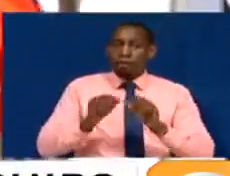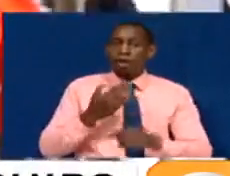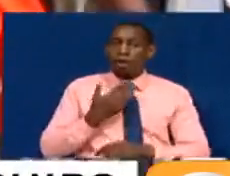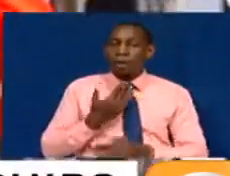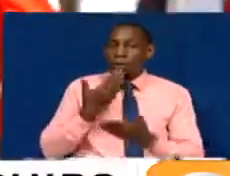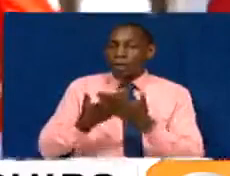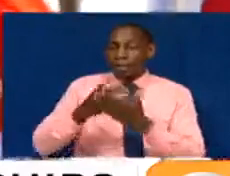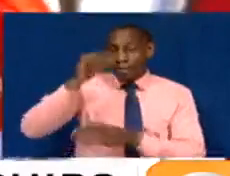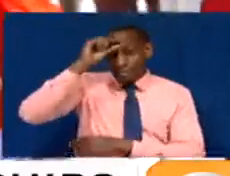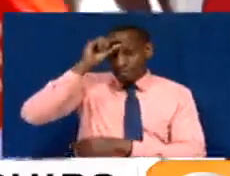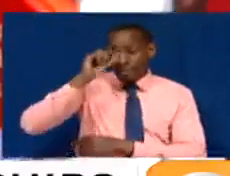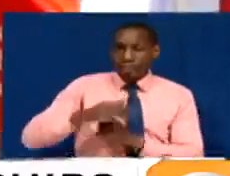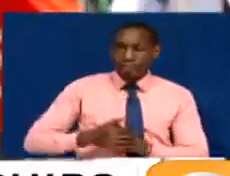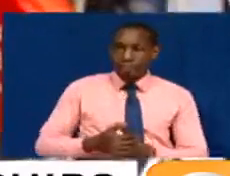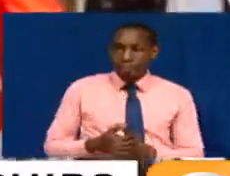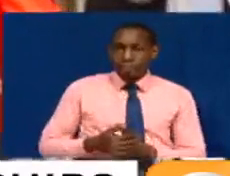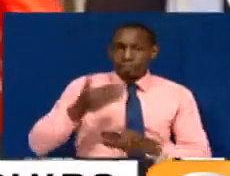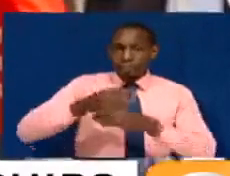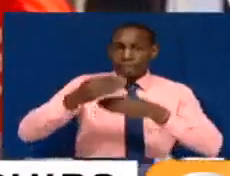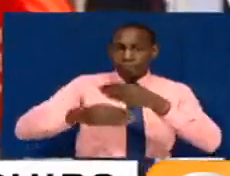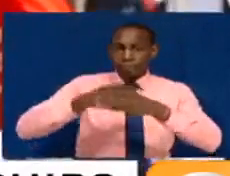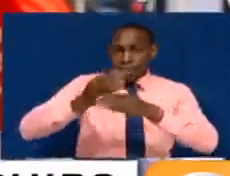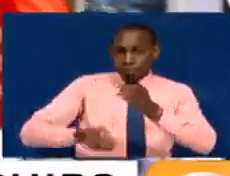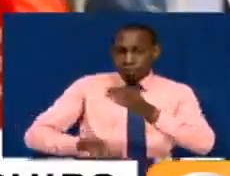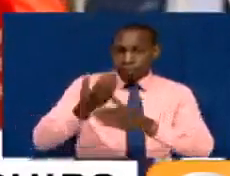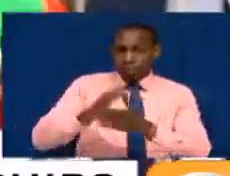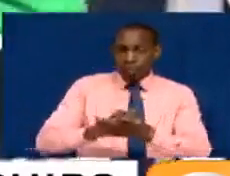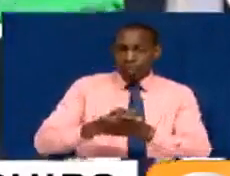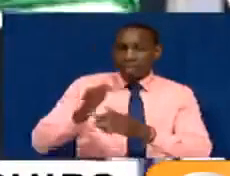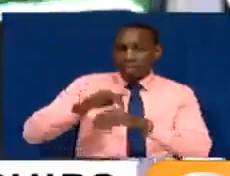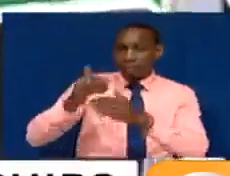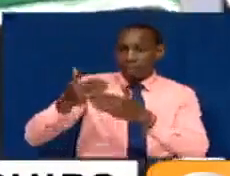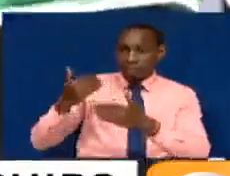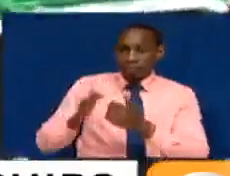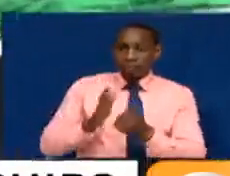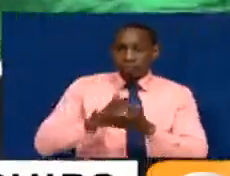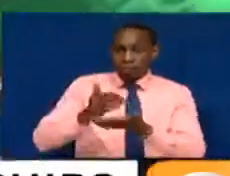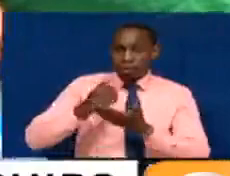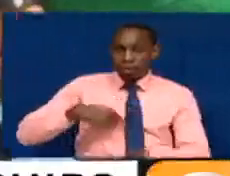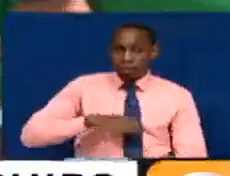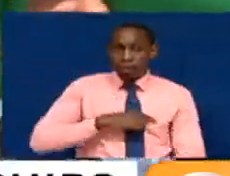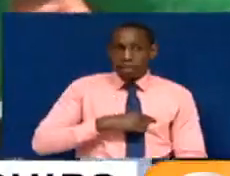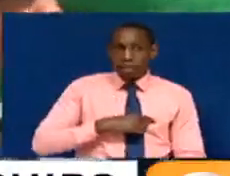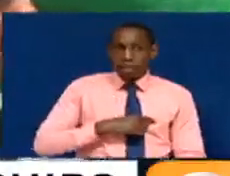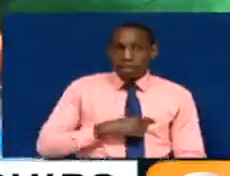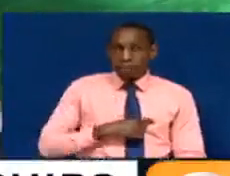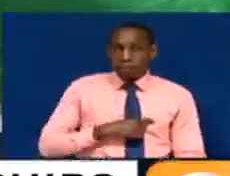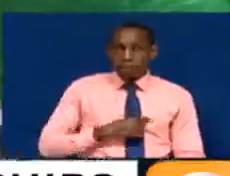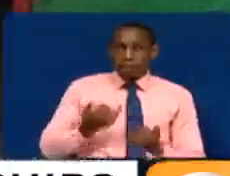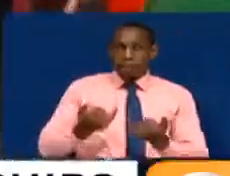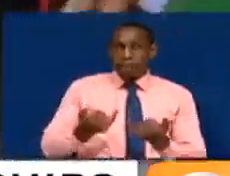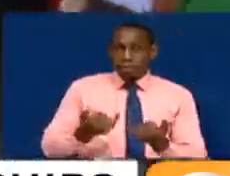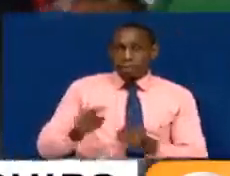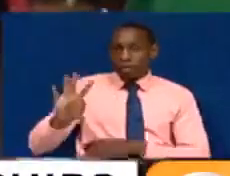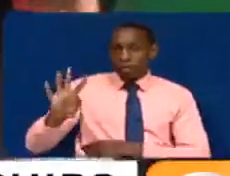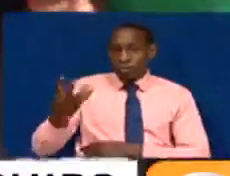want to thank the government for the infrastructure that have come up in the recent past. That helped us a lot. Mm-hmm. And so we did that. That